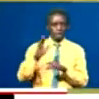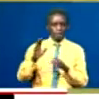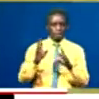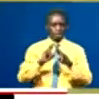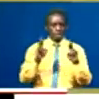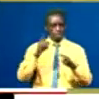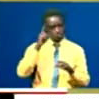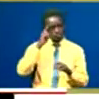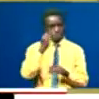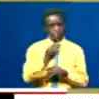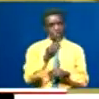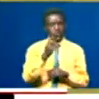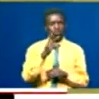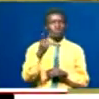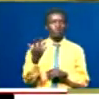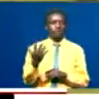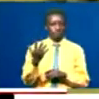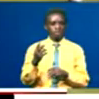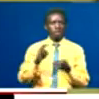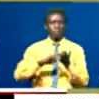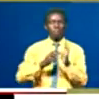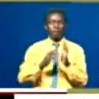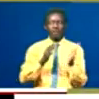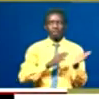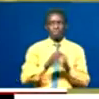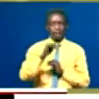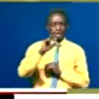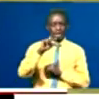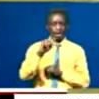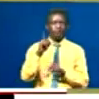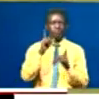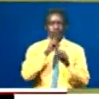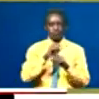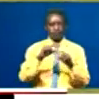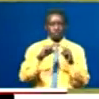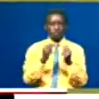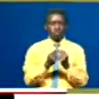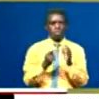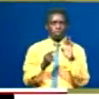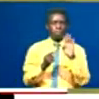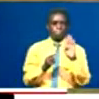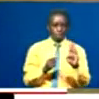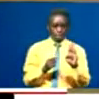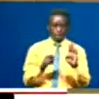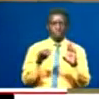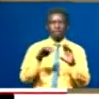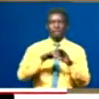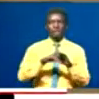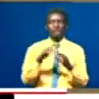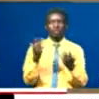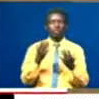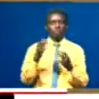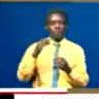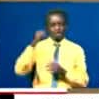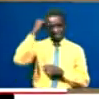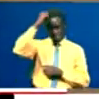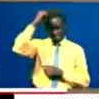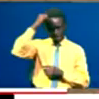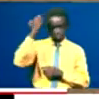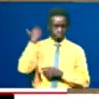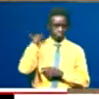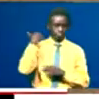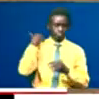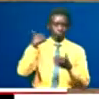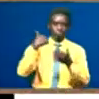to face Iran, which finished third in Group B of the 2022 World Cup held in Qatar. Meanwhile, the national women's soccer